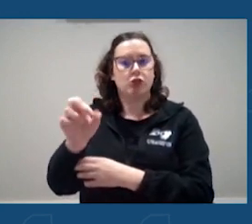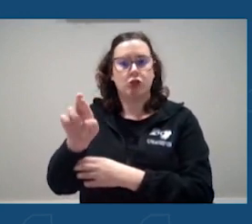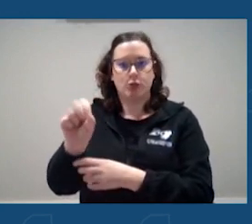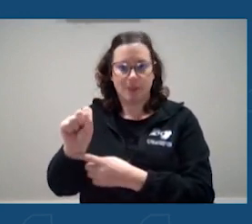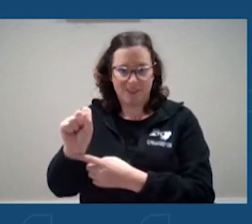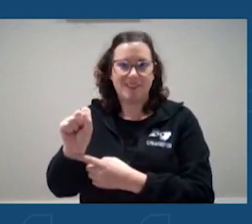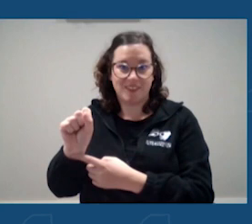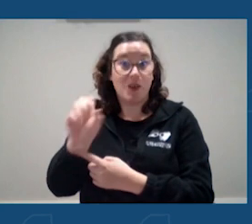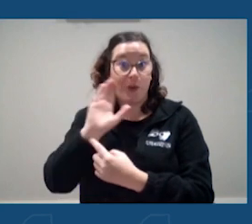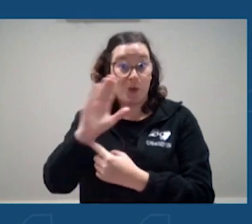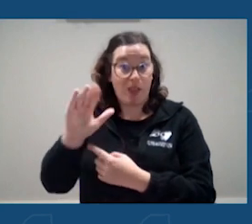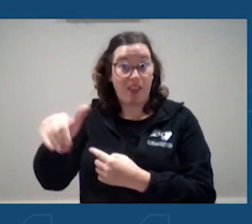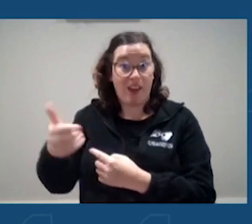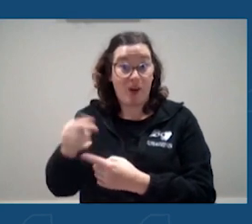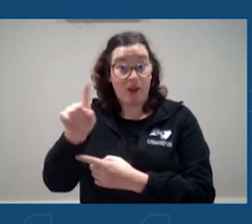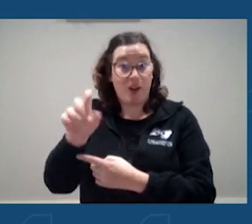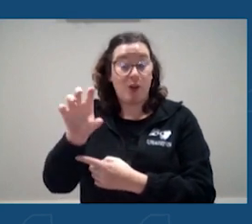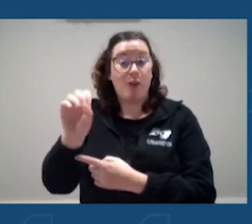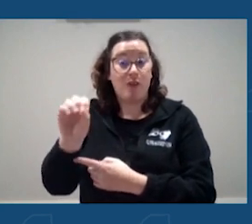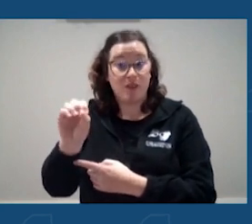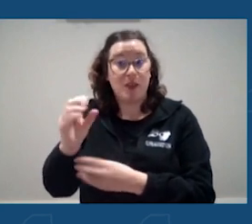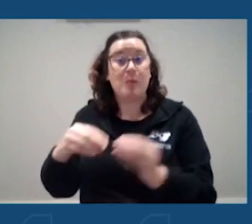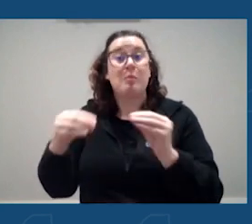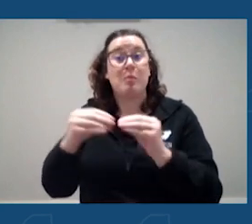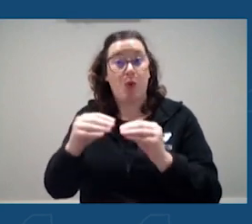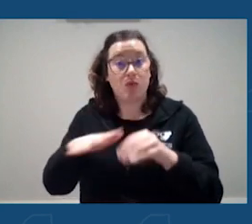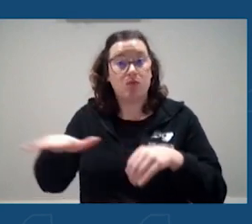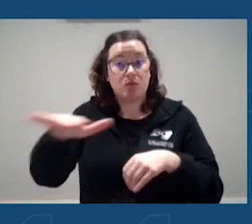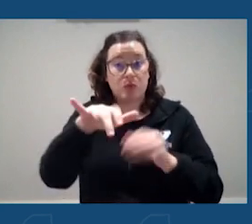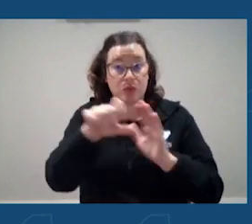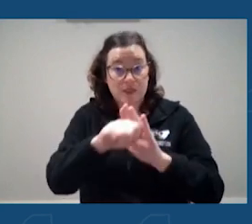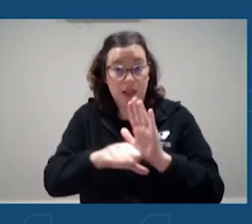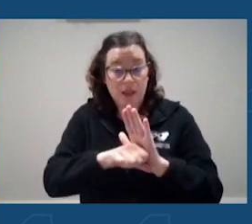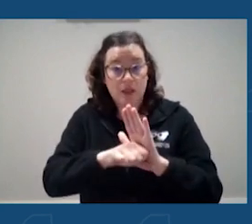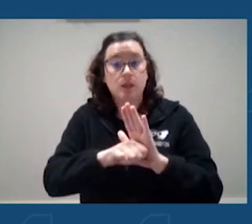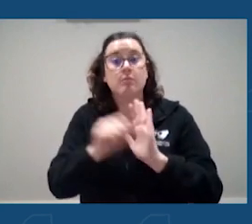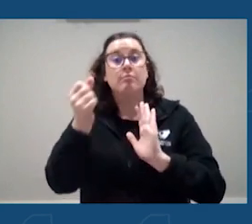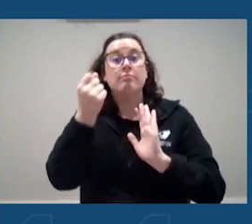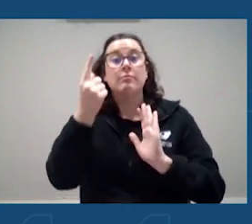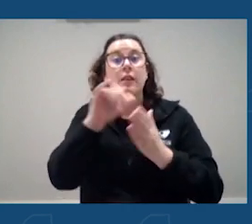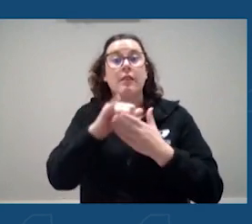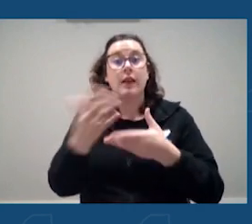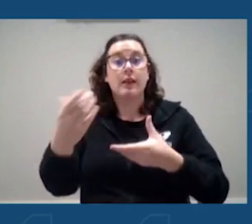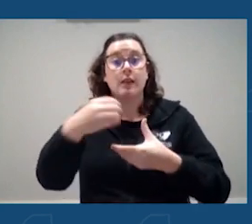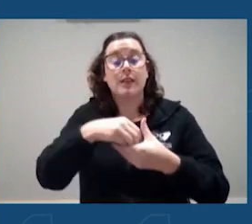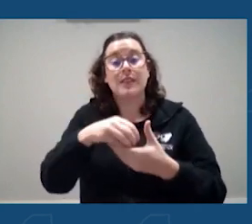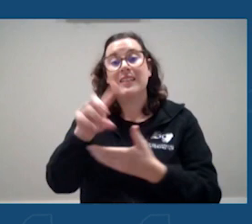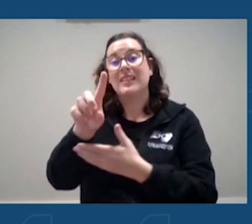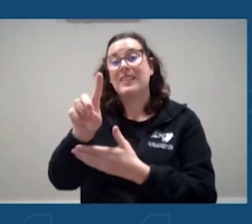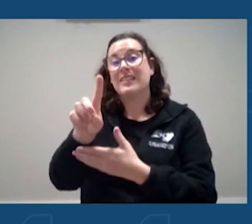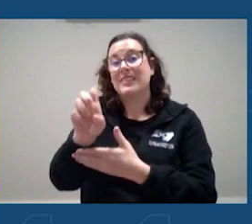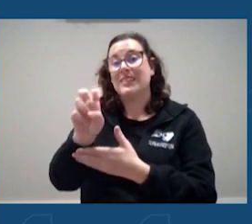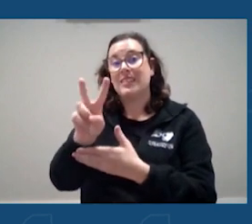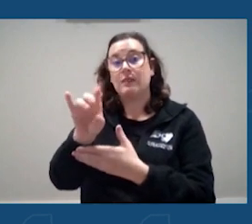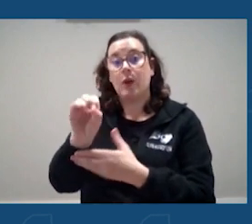And that statewide, and that includes for Bevo. How